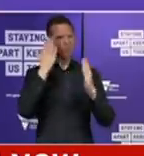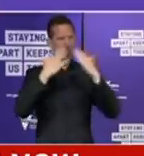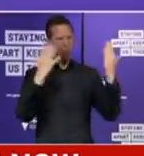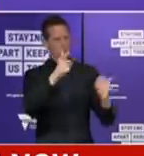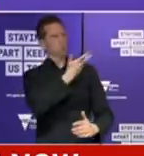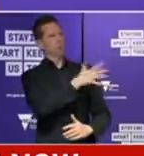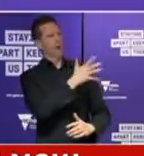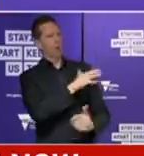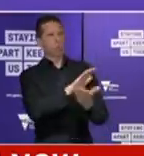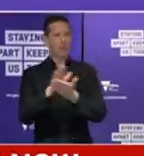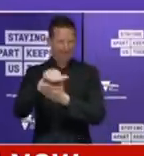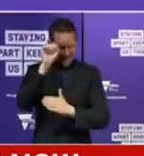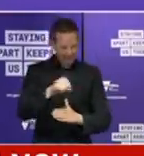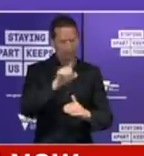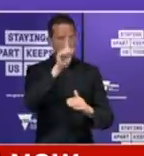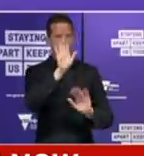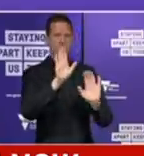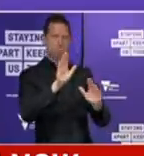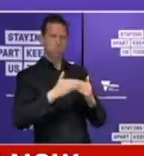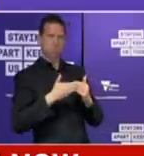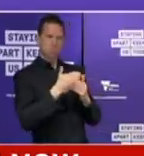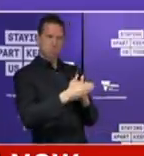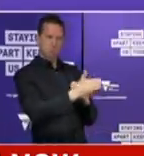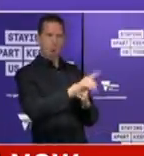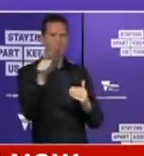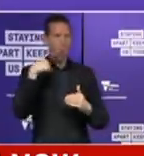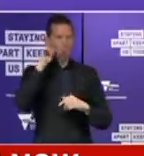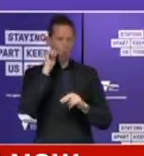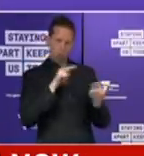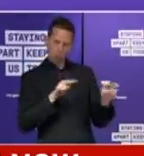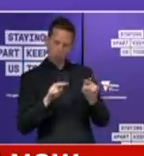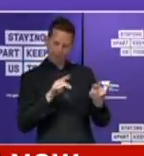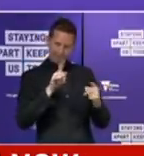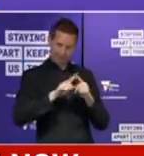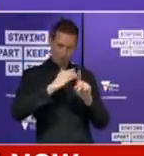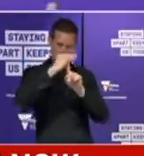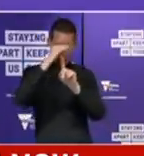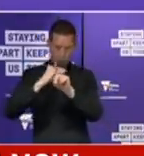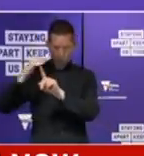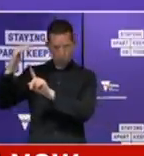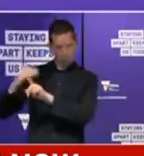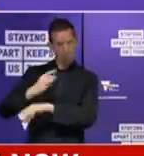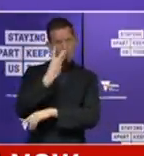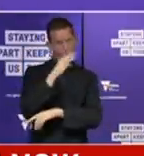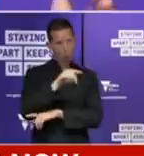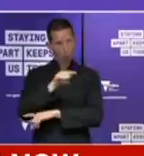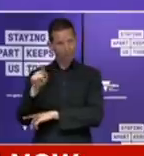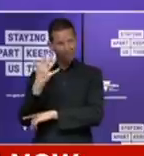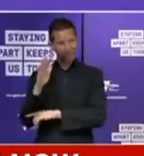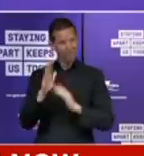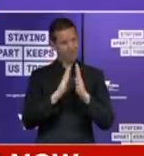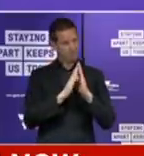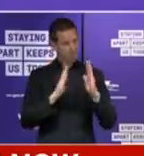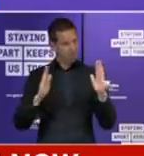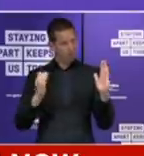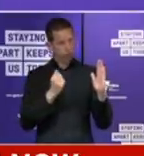today, but in a short amount of time, about being in that 30 to 50 band. And if we are, not just for a day, but for a decent period, for a significant